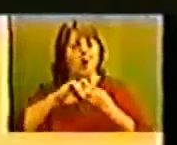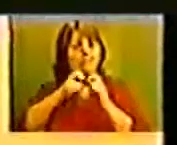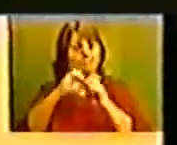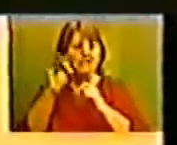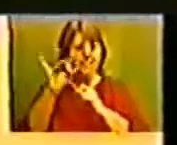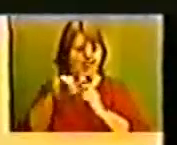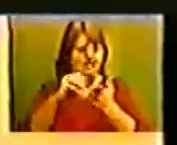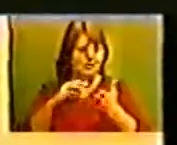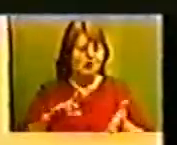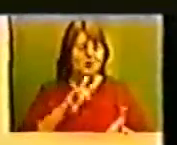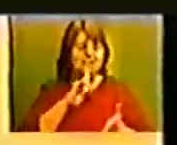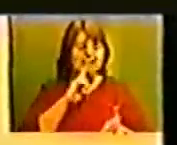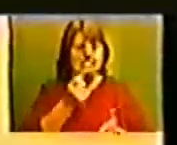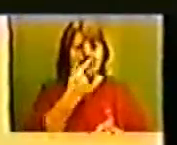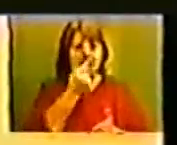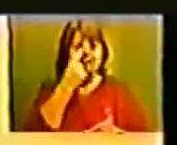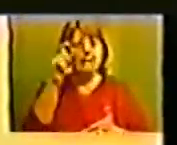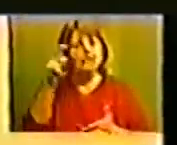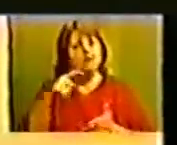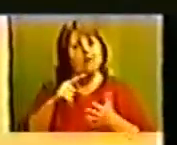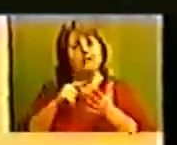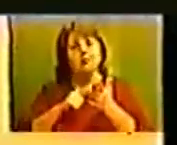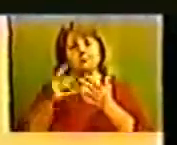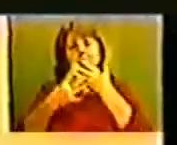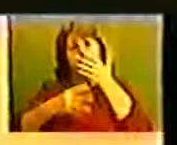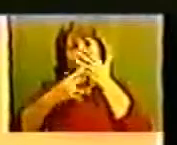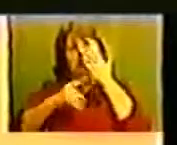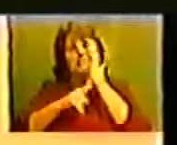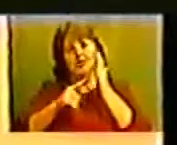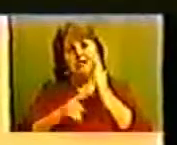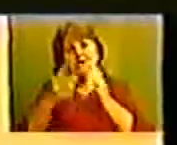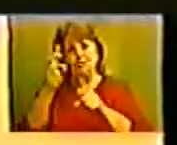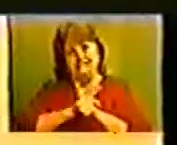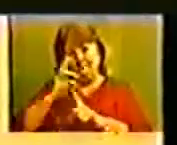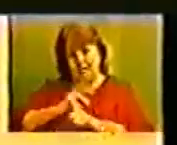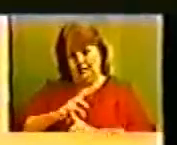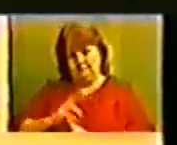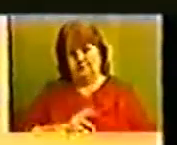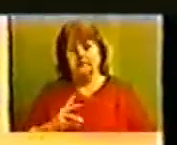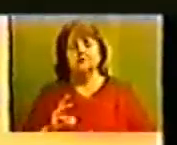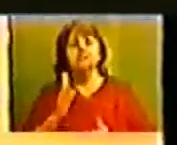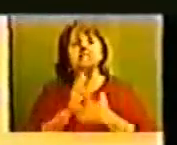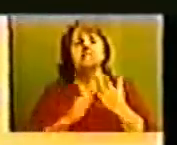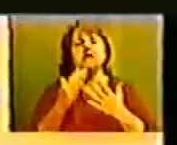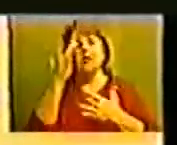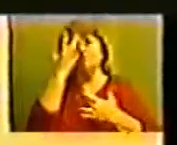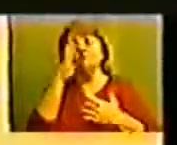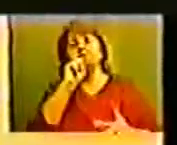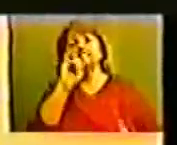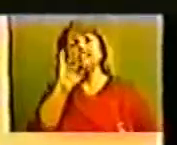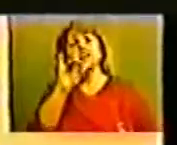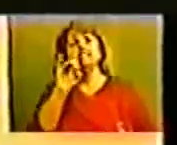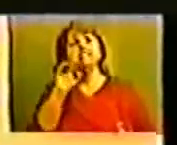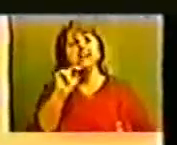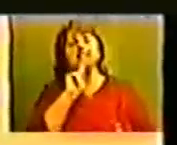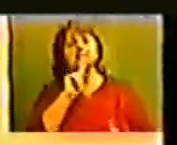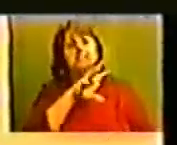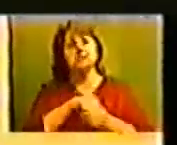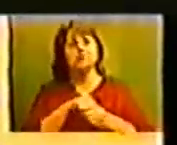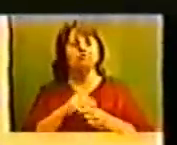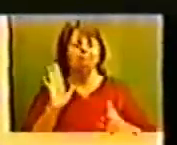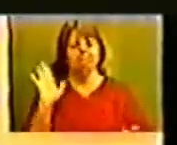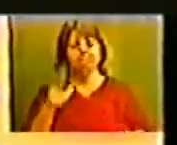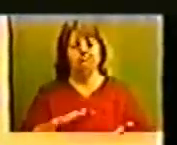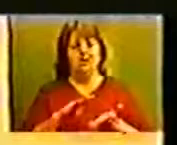is taking this, please keep in mind that they should have a blood test every 6 months. Some side effects of stimulants include loss